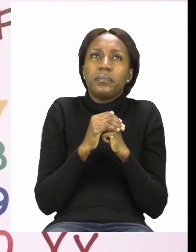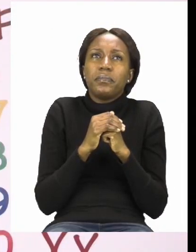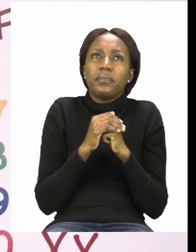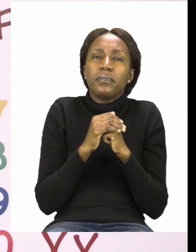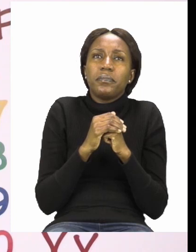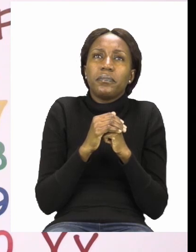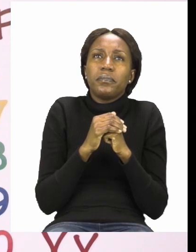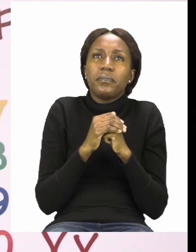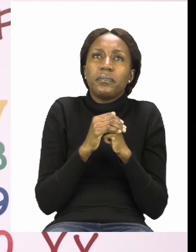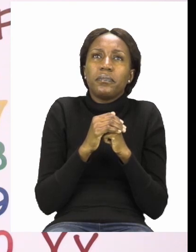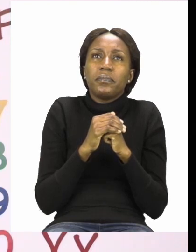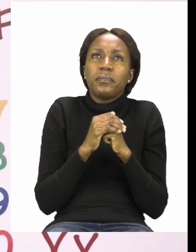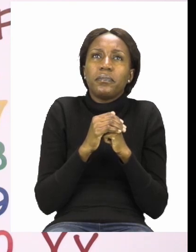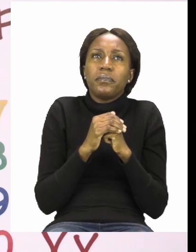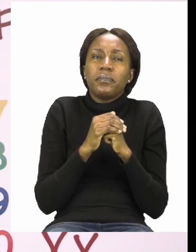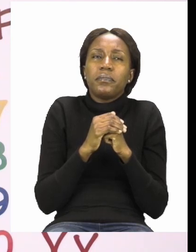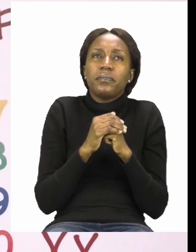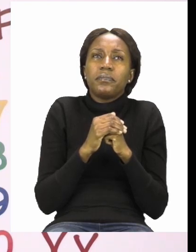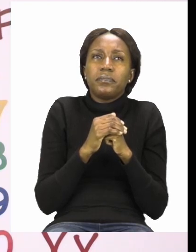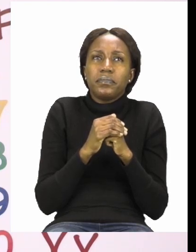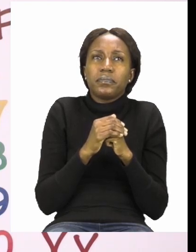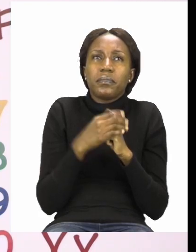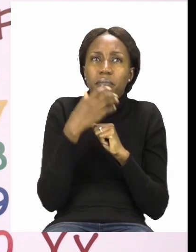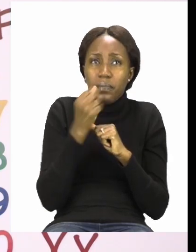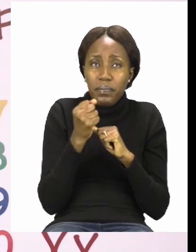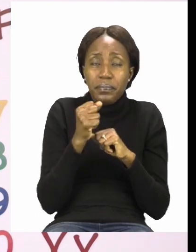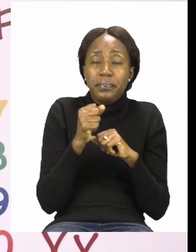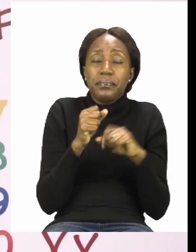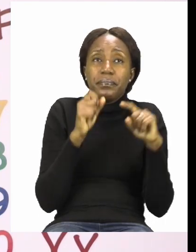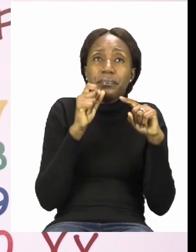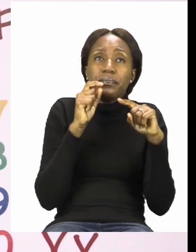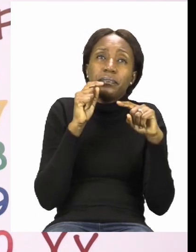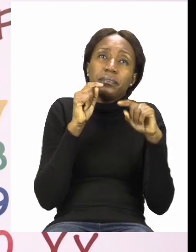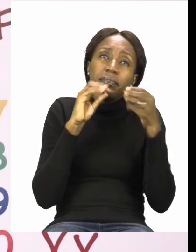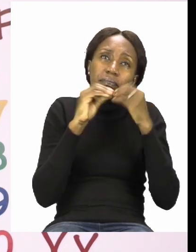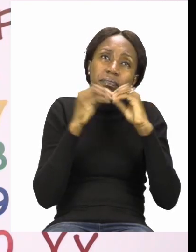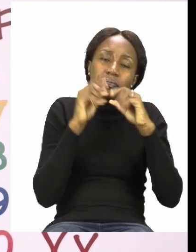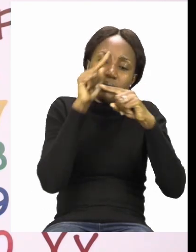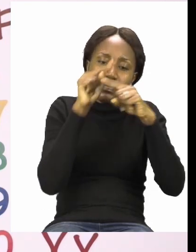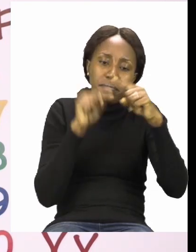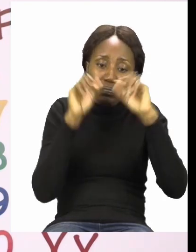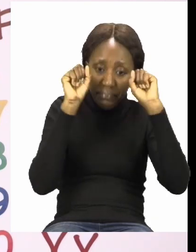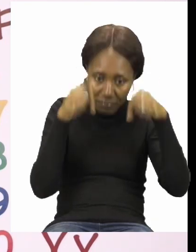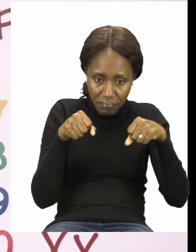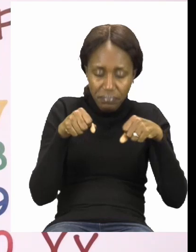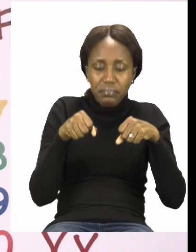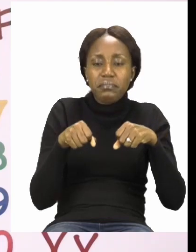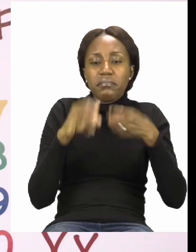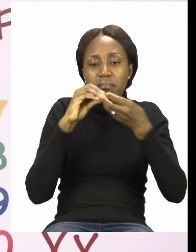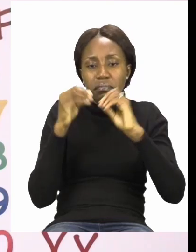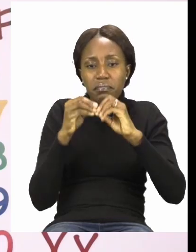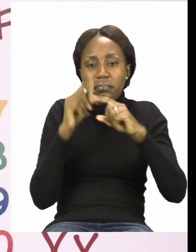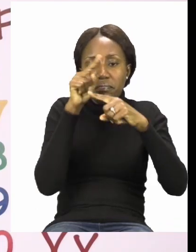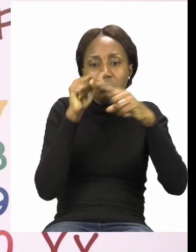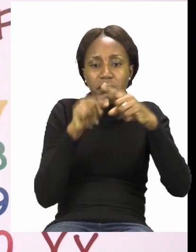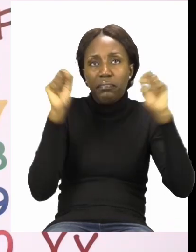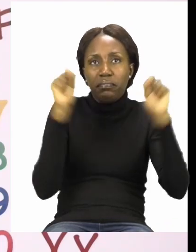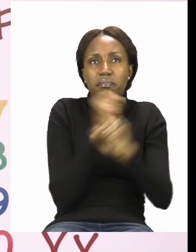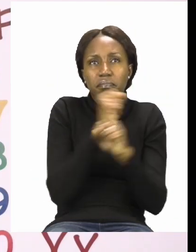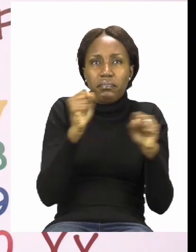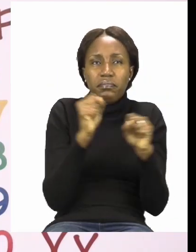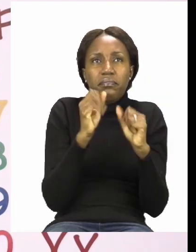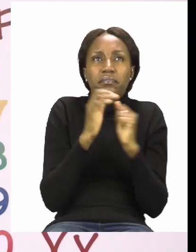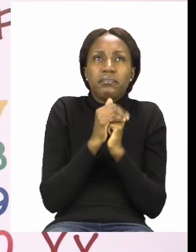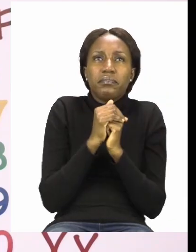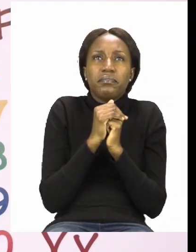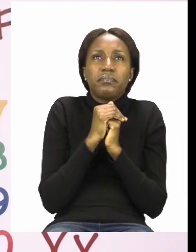board, I also have odd numbers and even numbers. And before we begin, I need to remind you what an odd number is